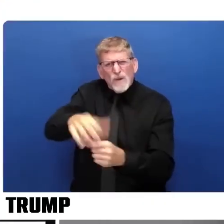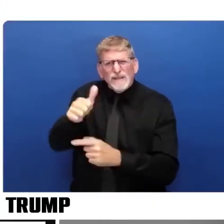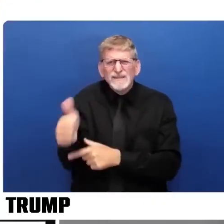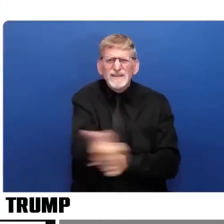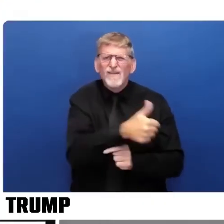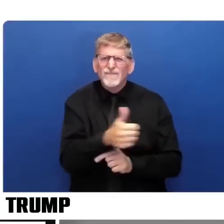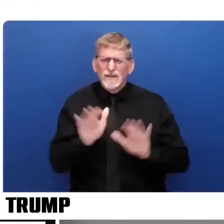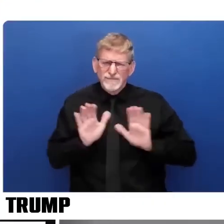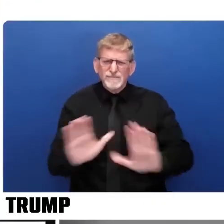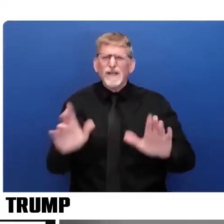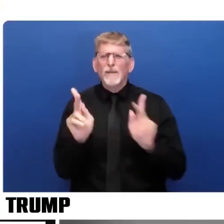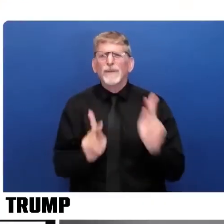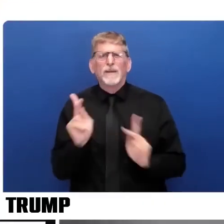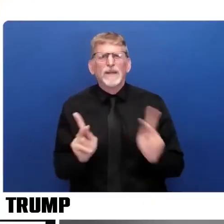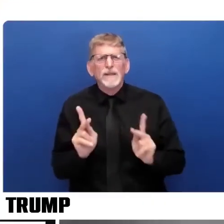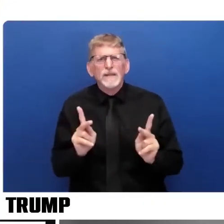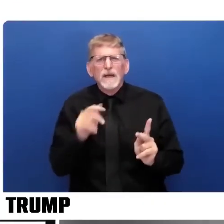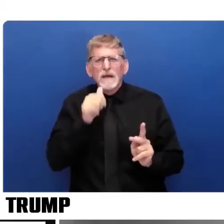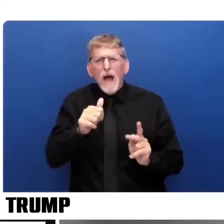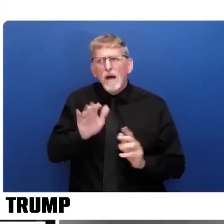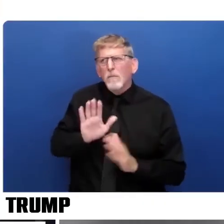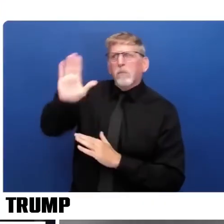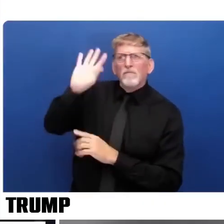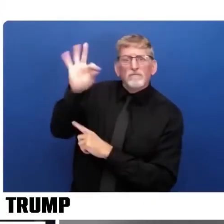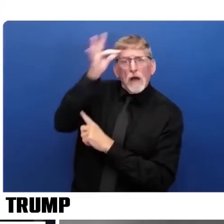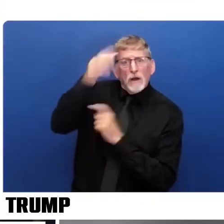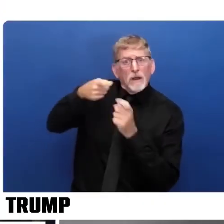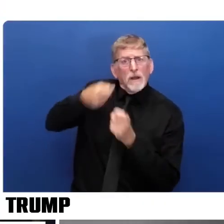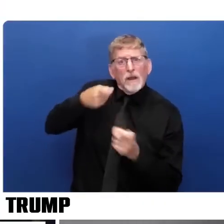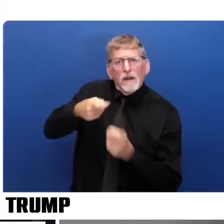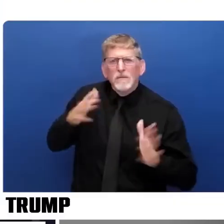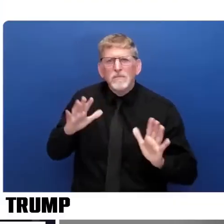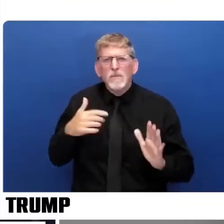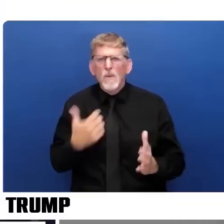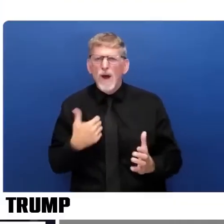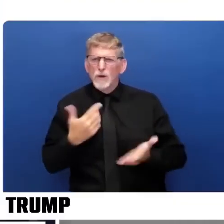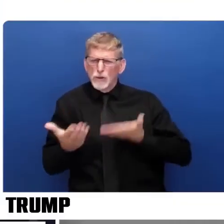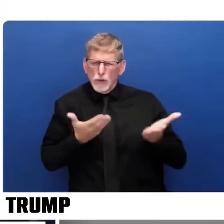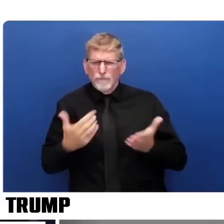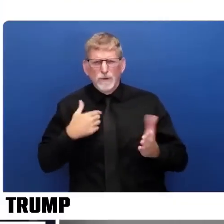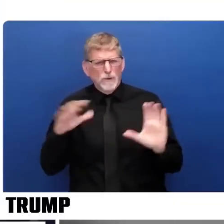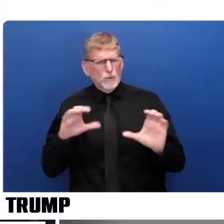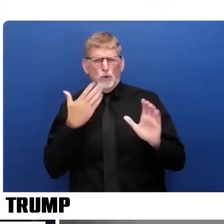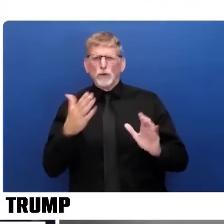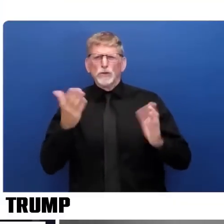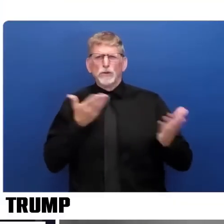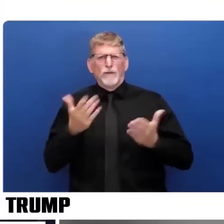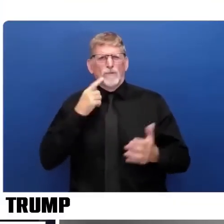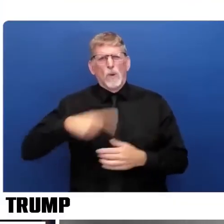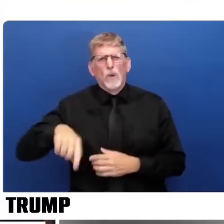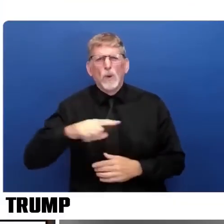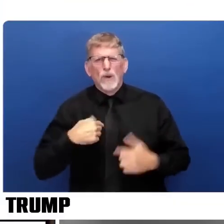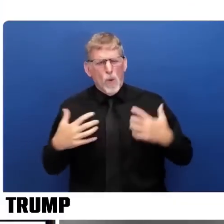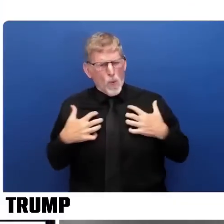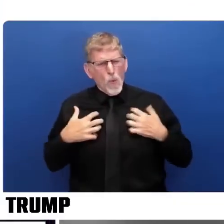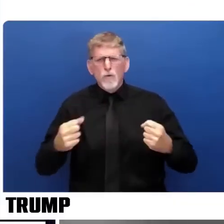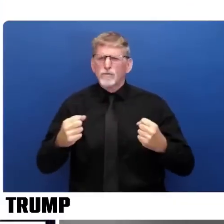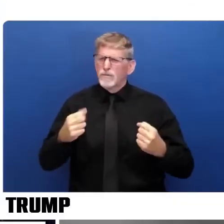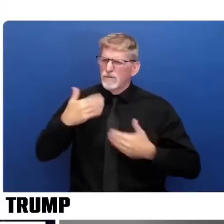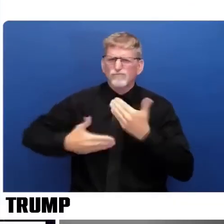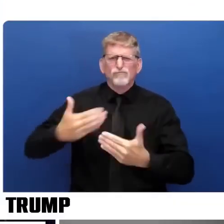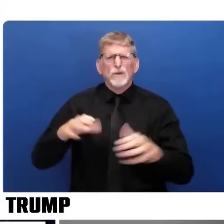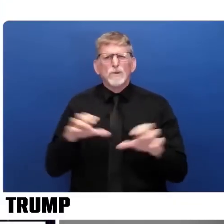did a great service in doing it. It took courage to do it. And the Supreme Court had great courage in doing it. And I give tremendous credit to those